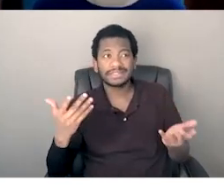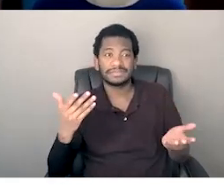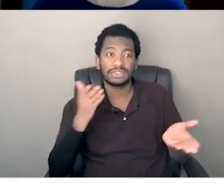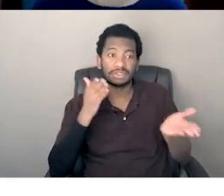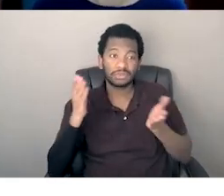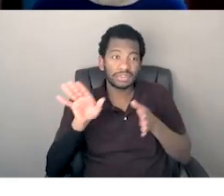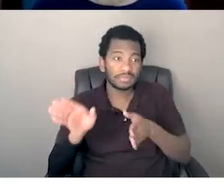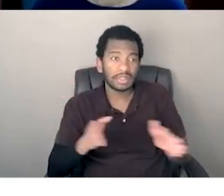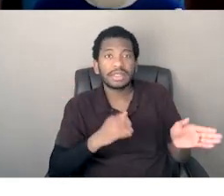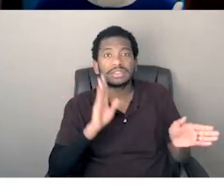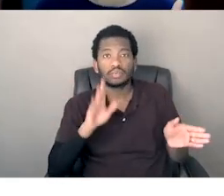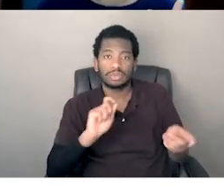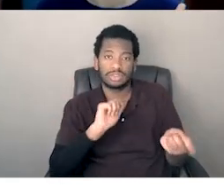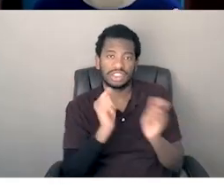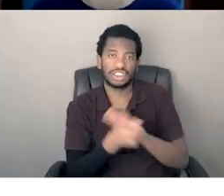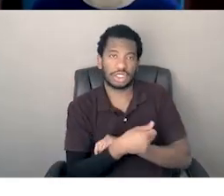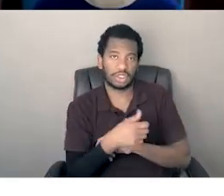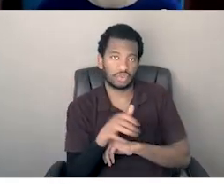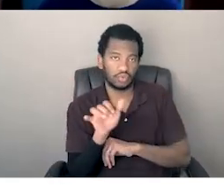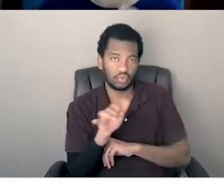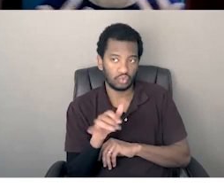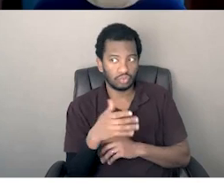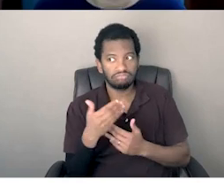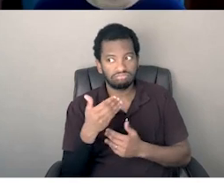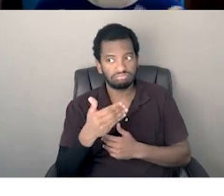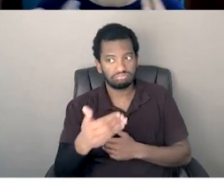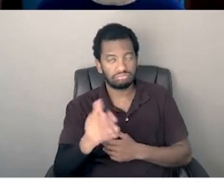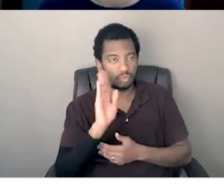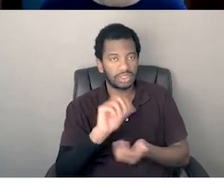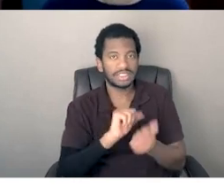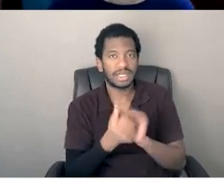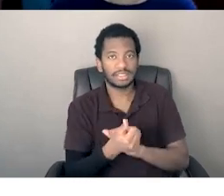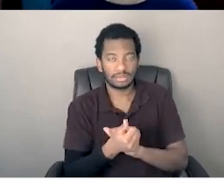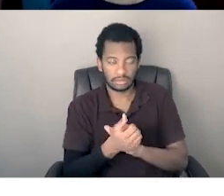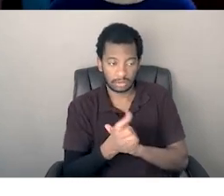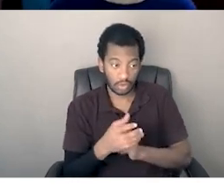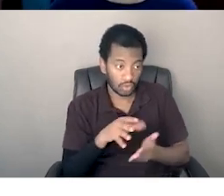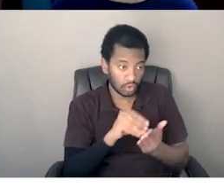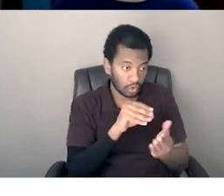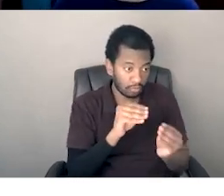plans would also change as time goes on, right? So as we learn more, we evolve.